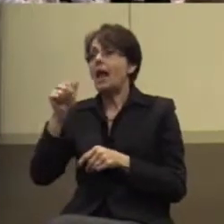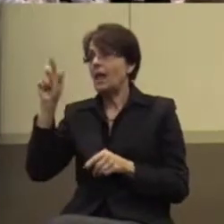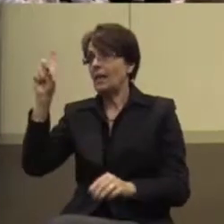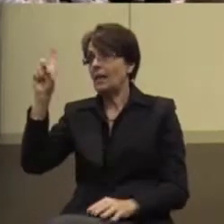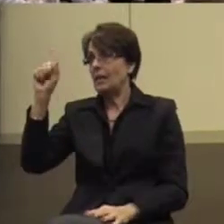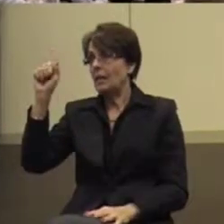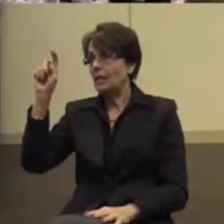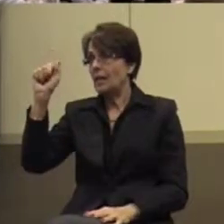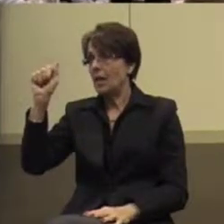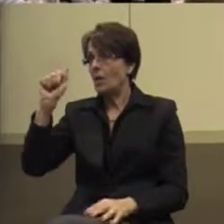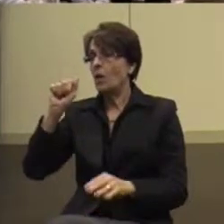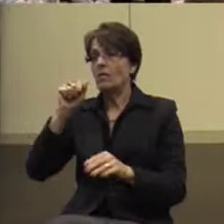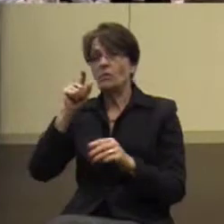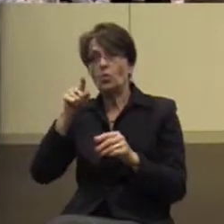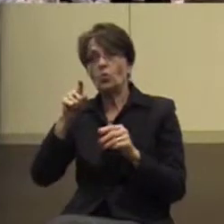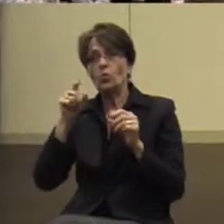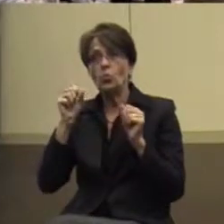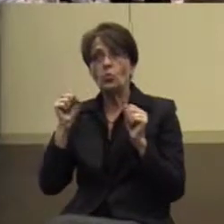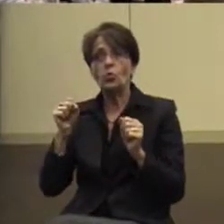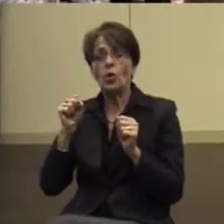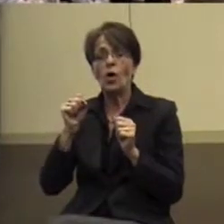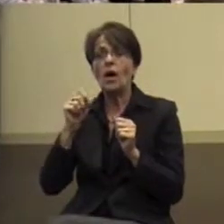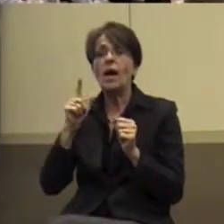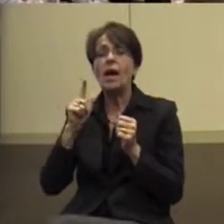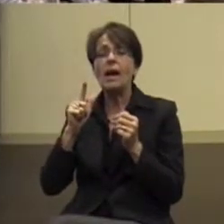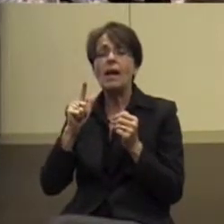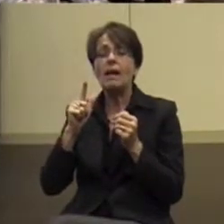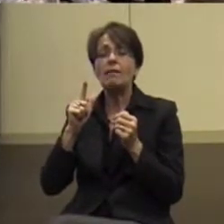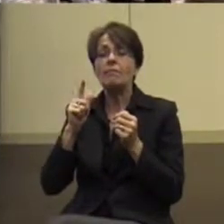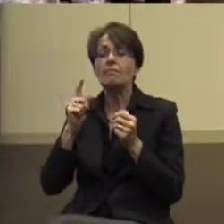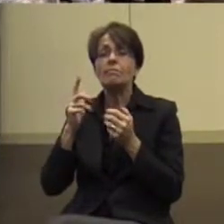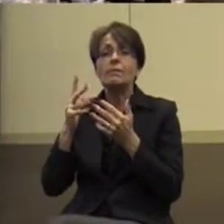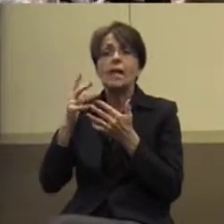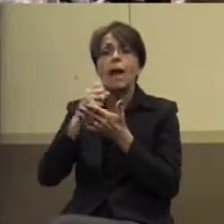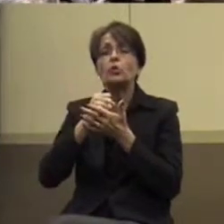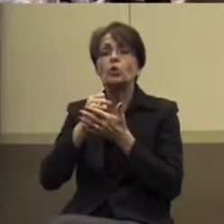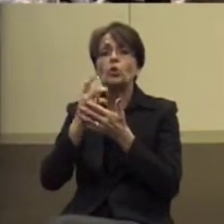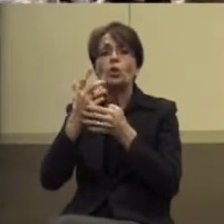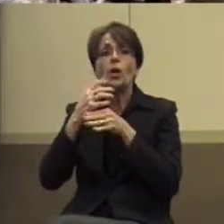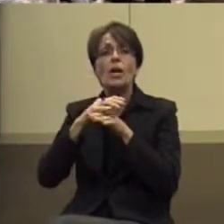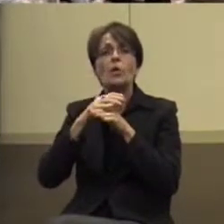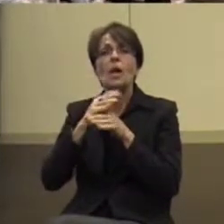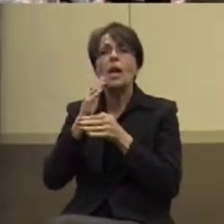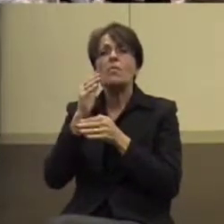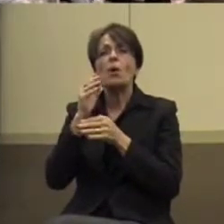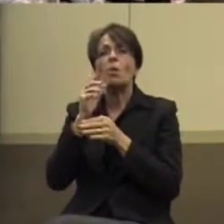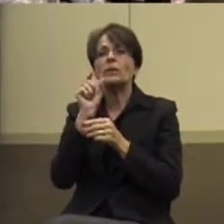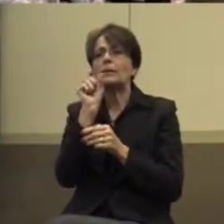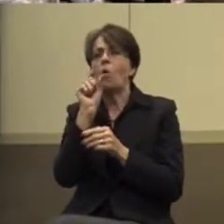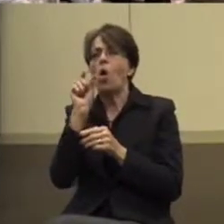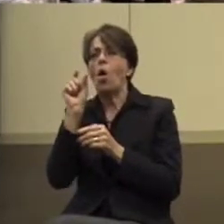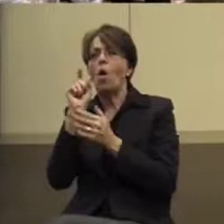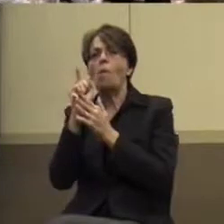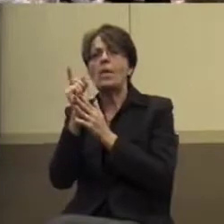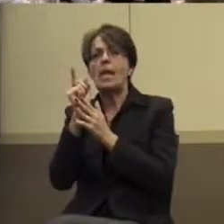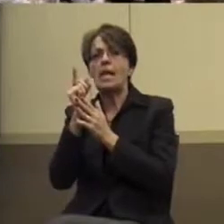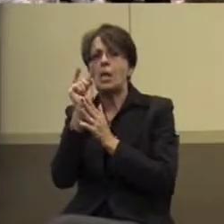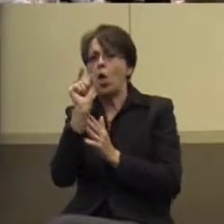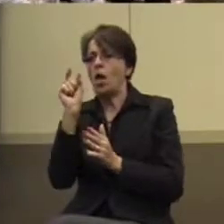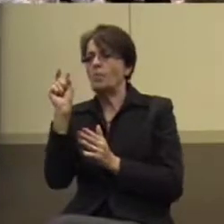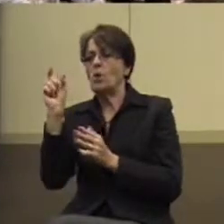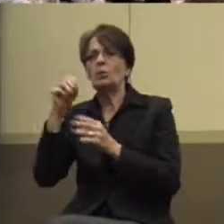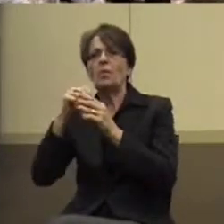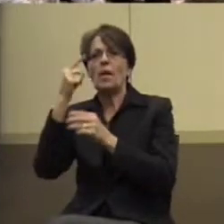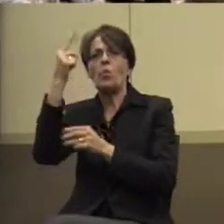Any data on that you were able to kind of like capture or integrate? There were a lot of like small minute-long periods within one work